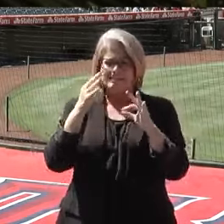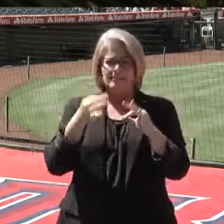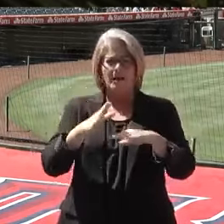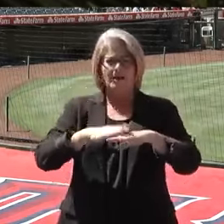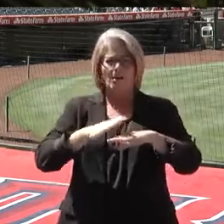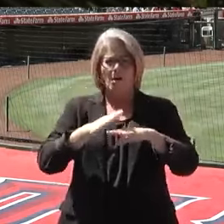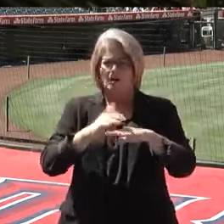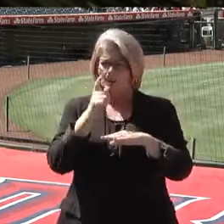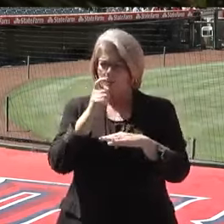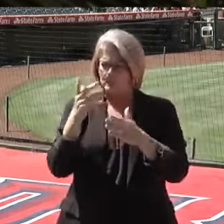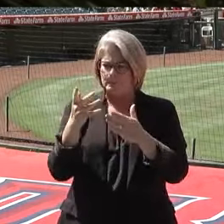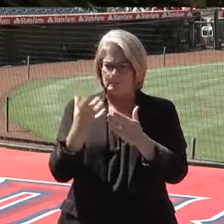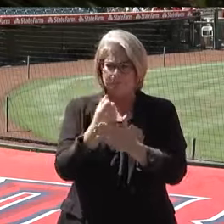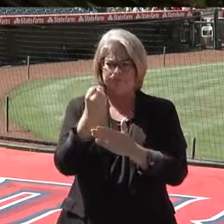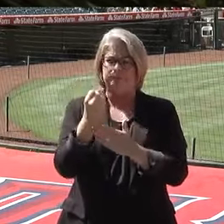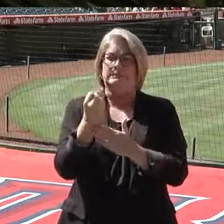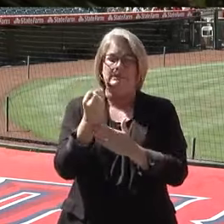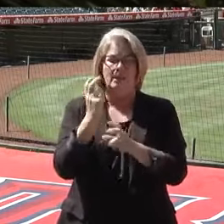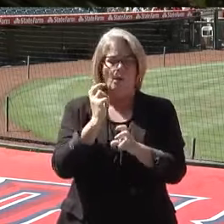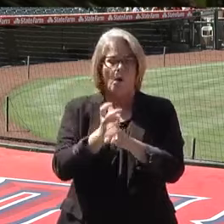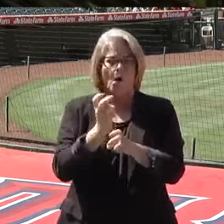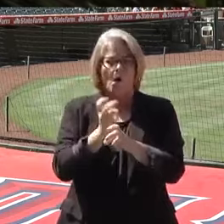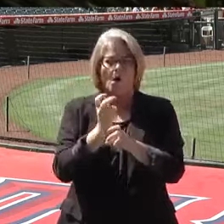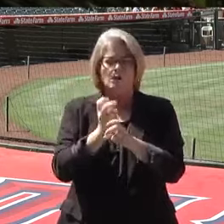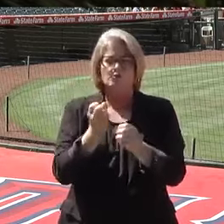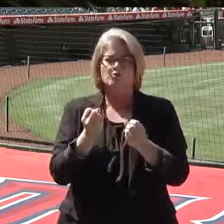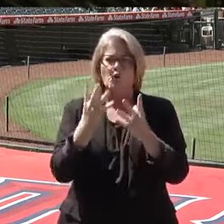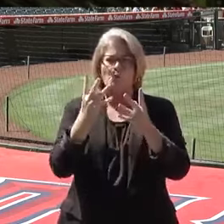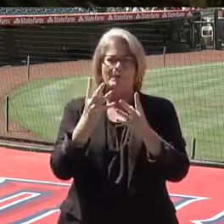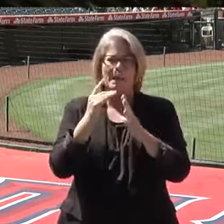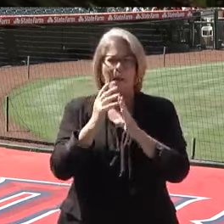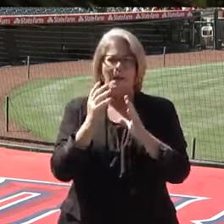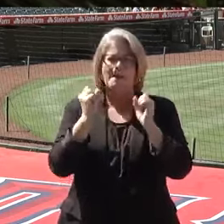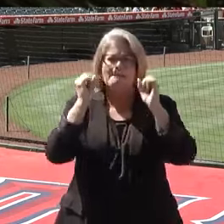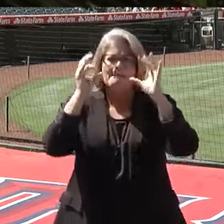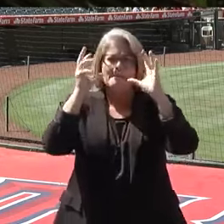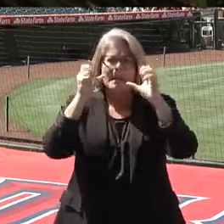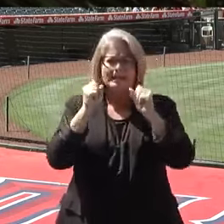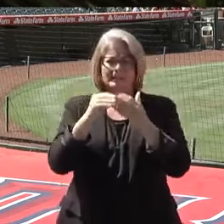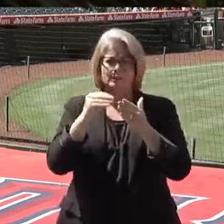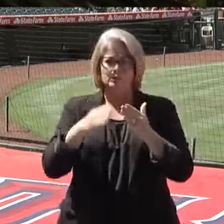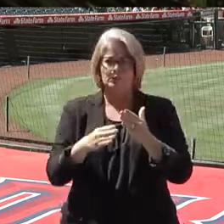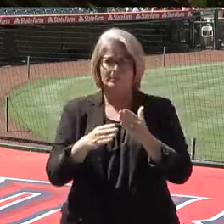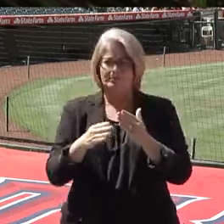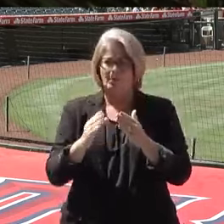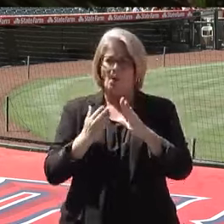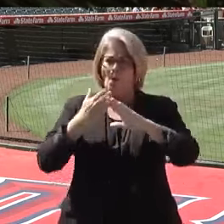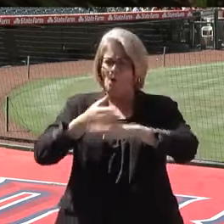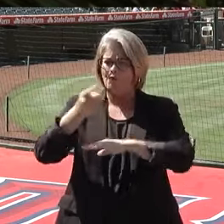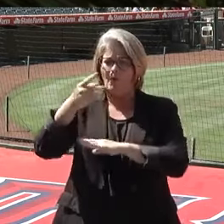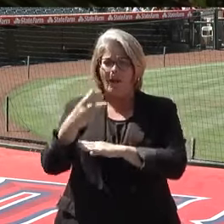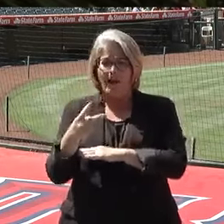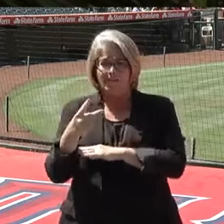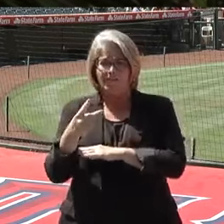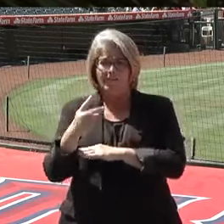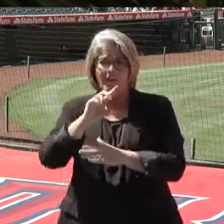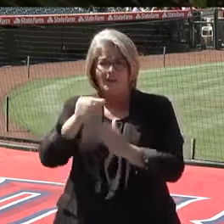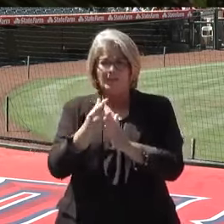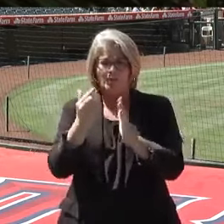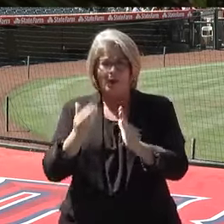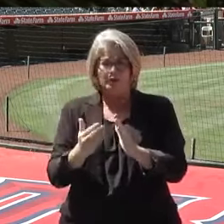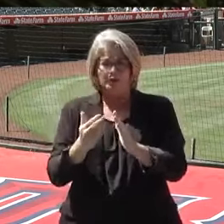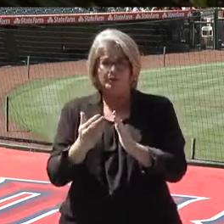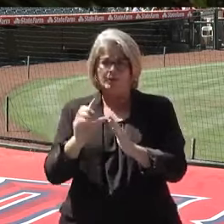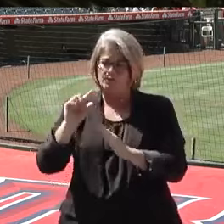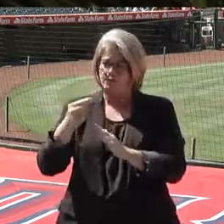graduate students are exceptional. Over half of our grad students are first-generation students. They will be the first in their families to